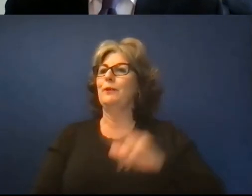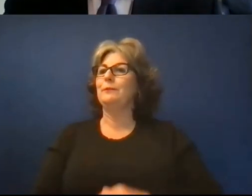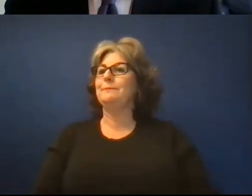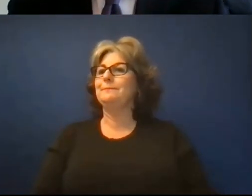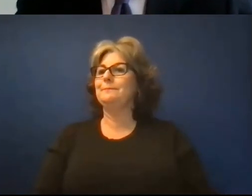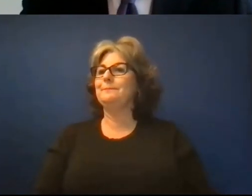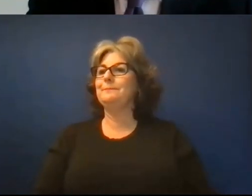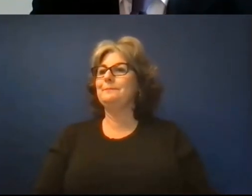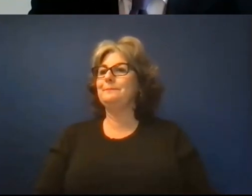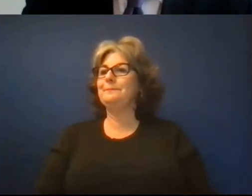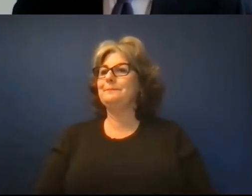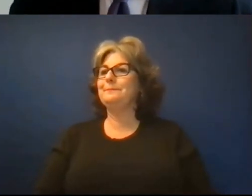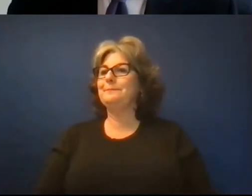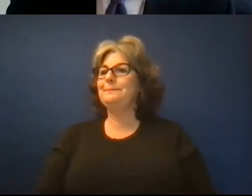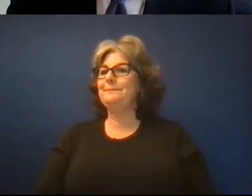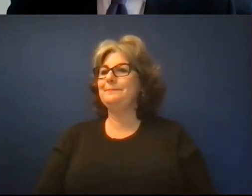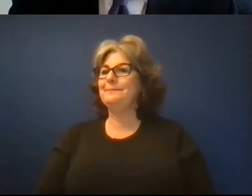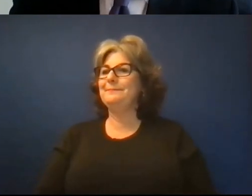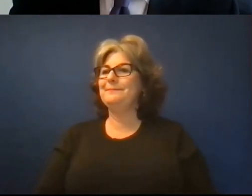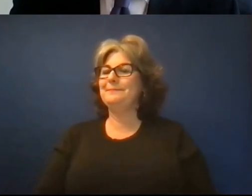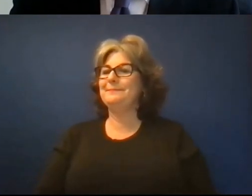How do you juggle it?